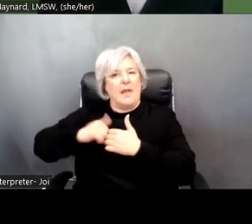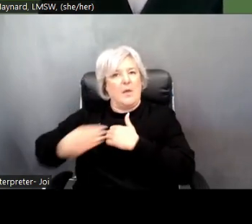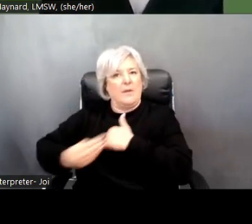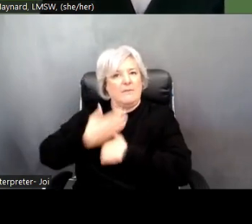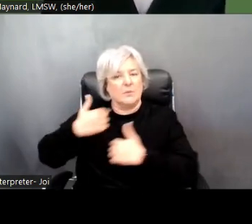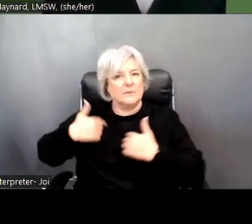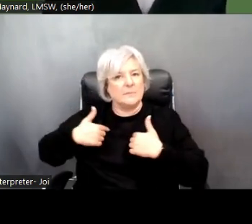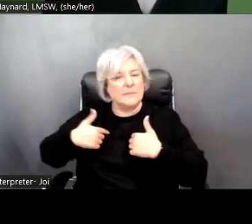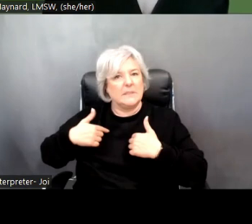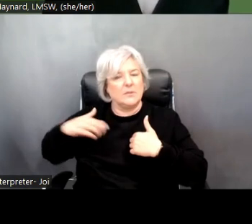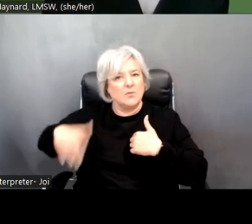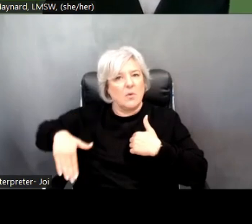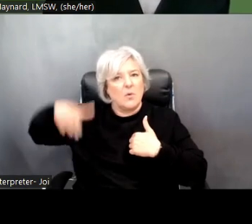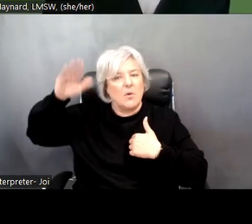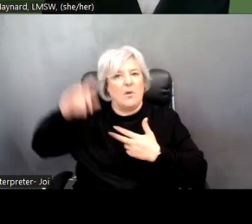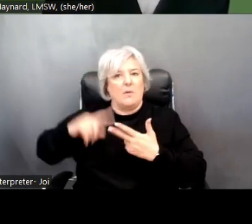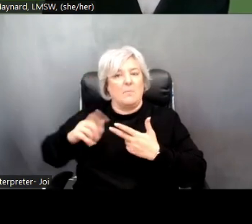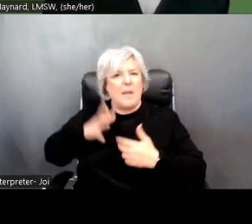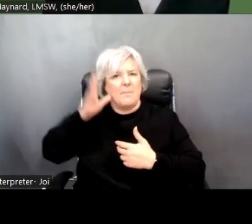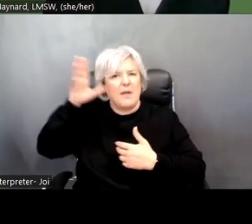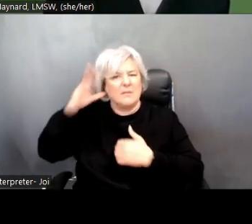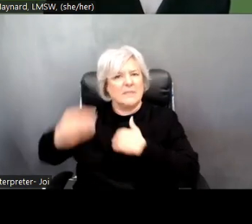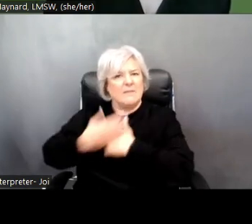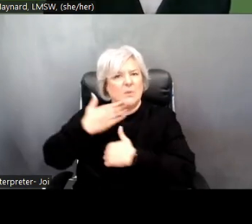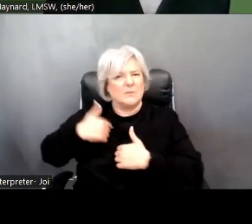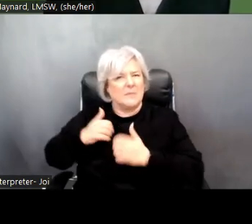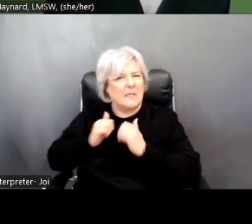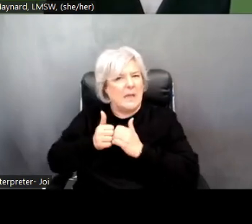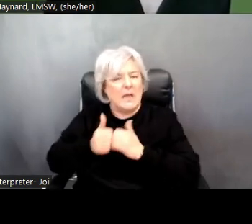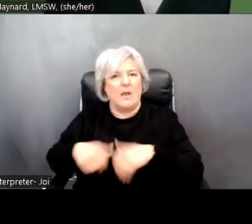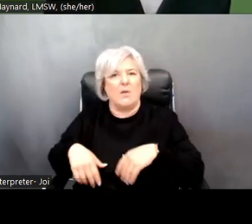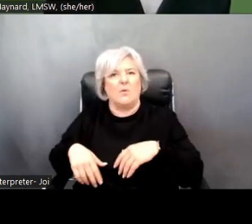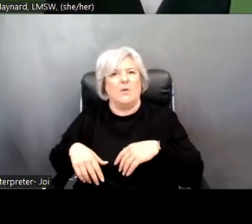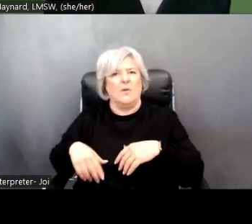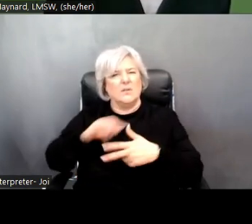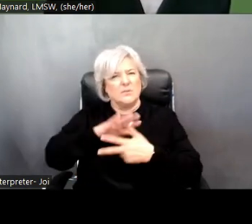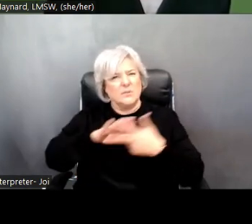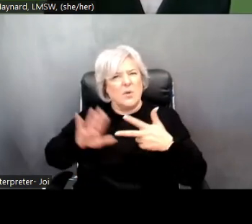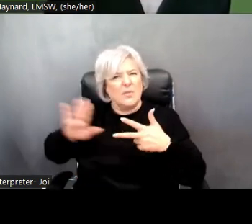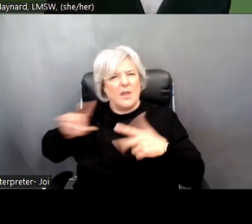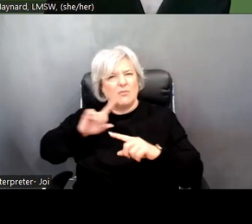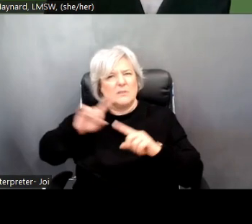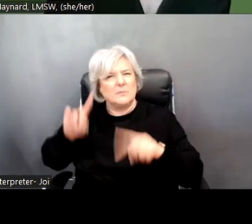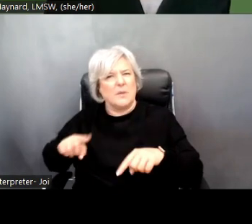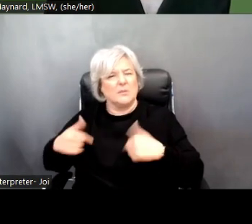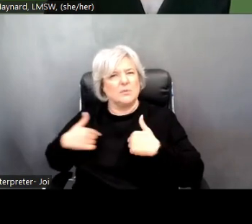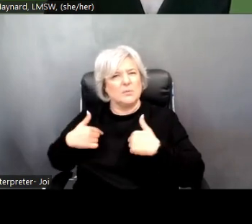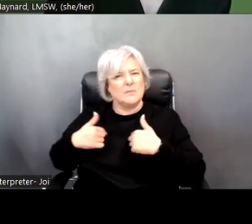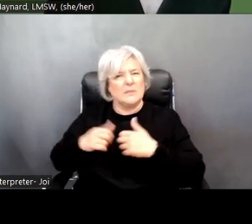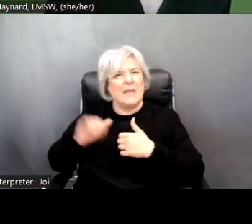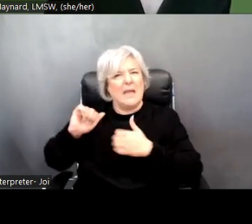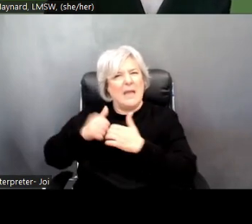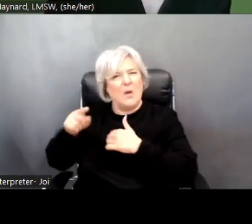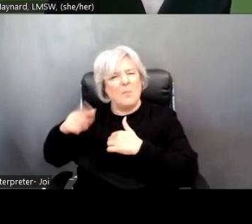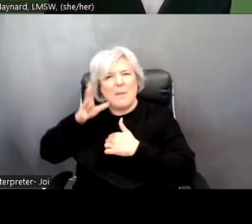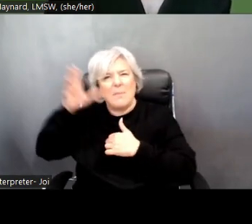in terms of your parents, sort of way they responded and how they guided